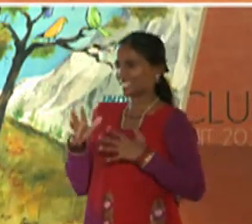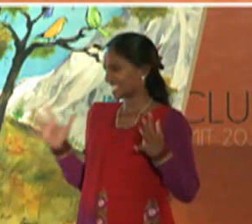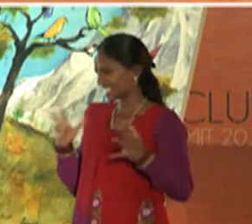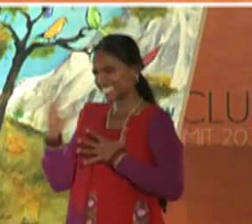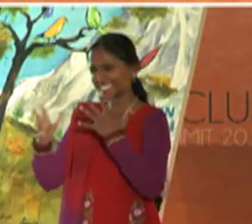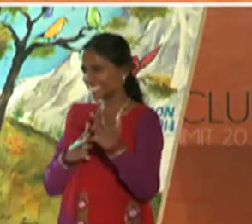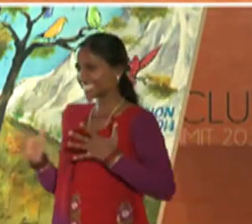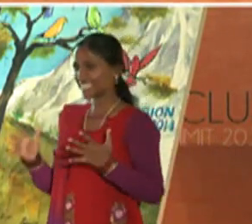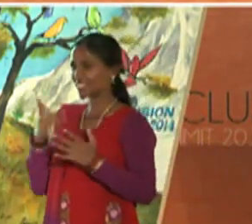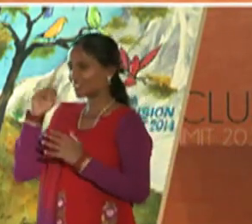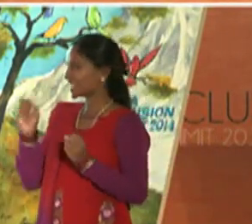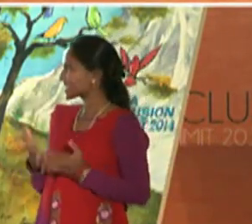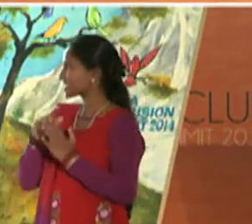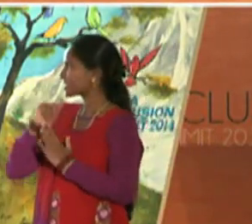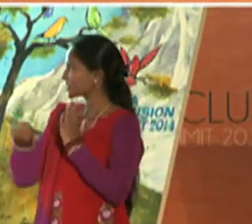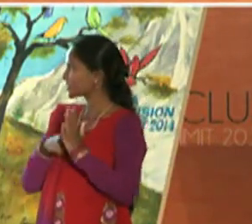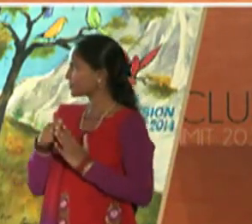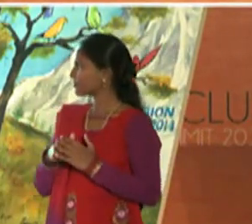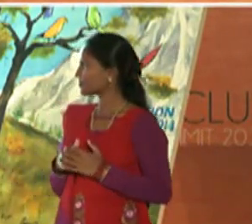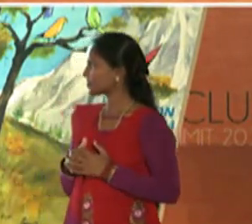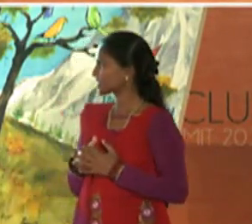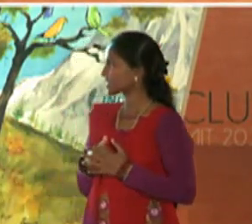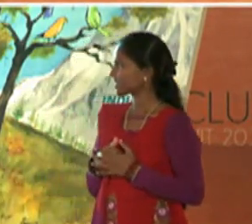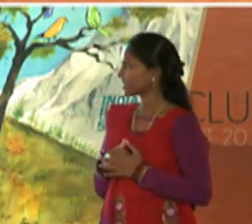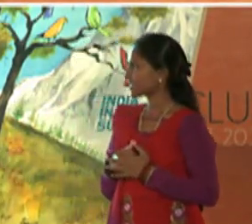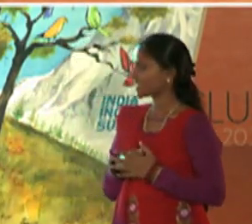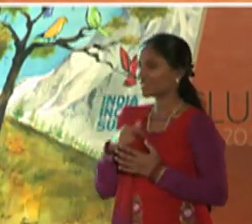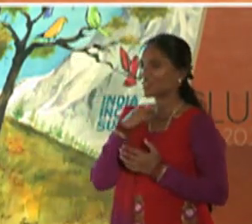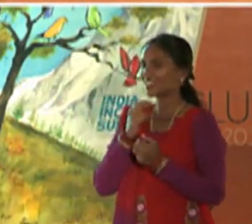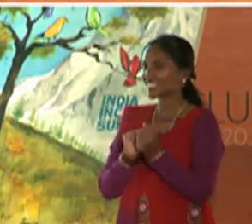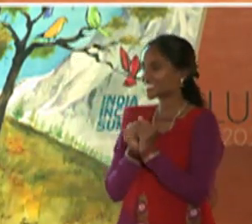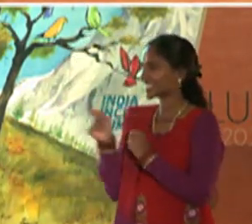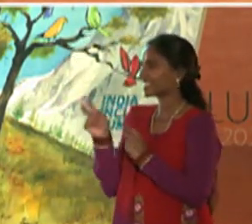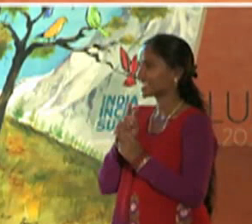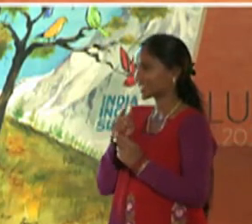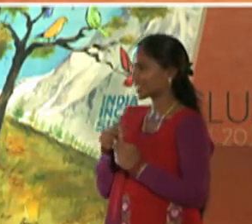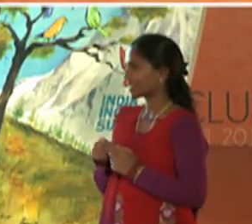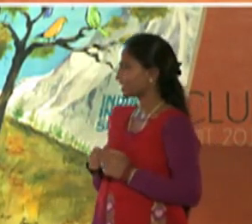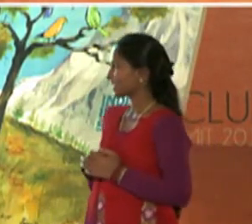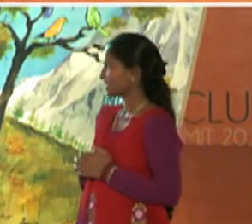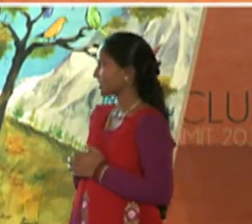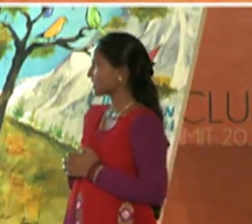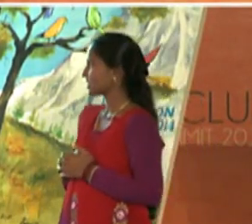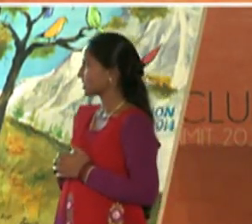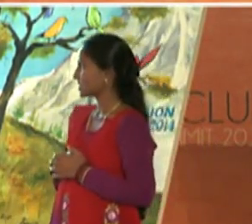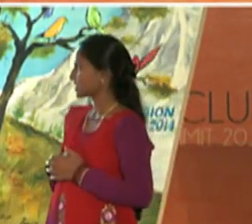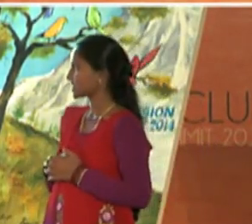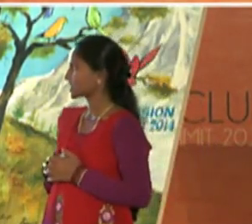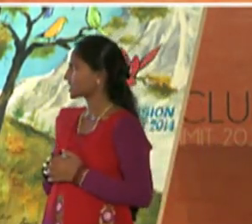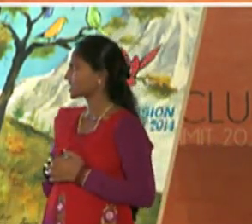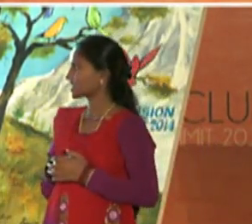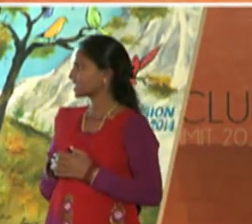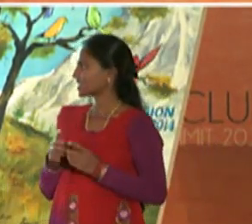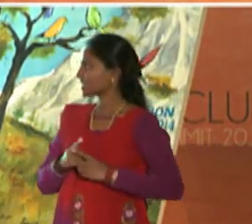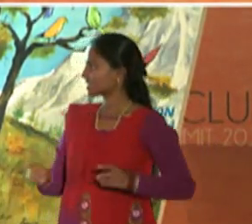that she falls off the wheelchair, and then she starts crawling, and then she walks, and then she runs, and that determination is just gets her through despite